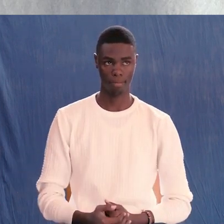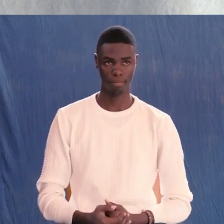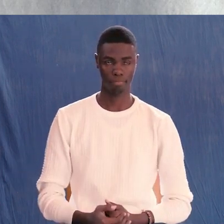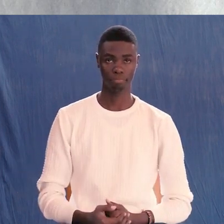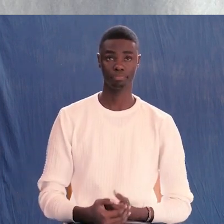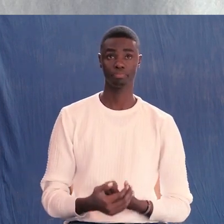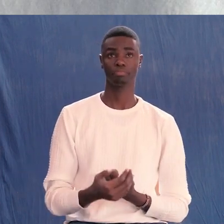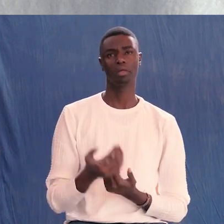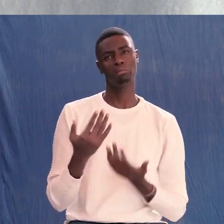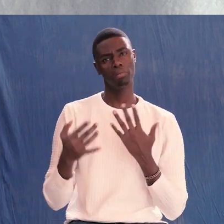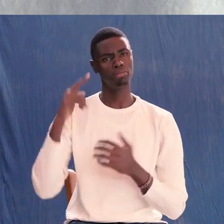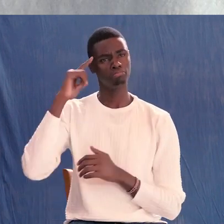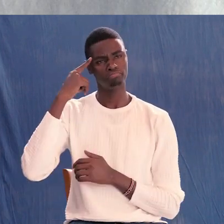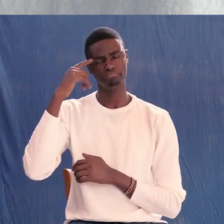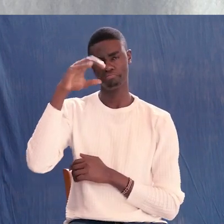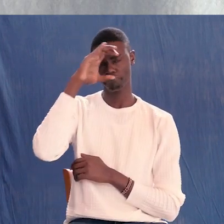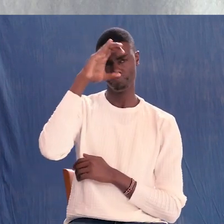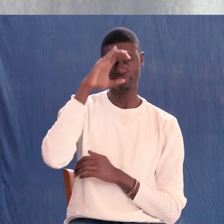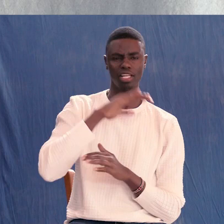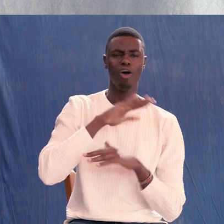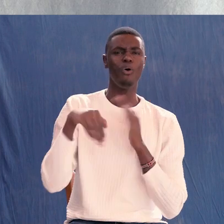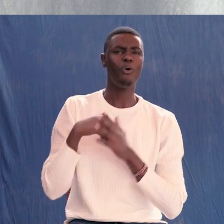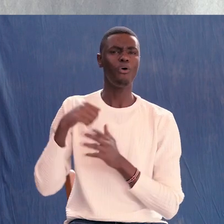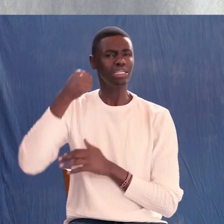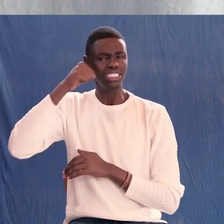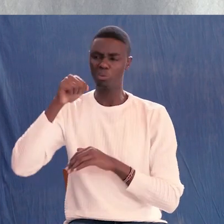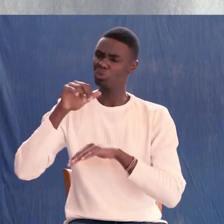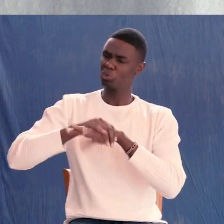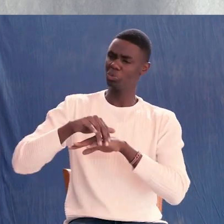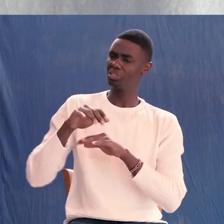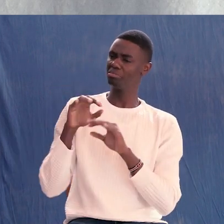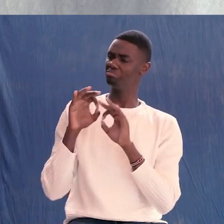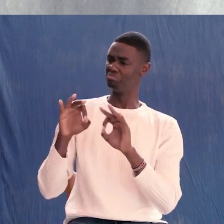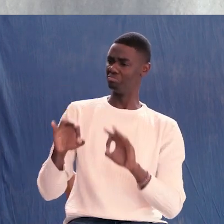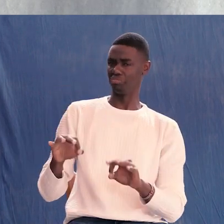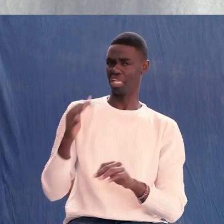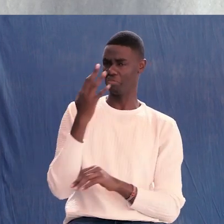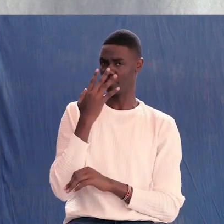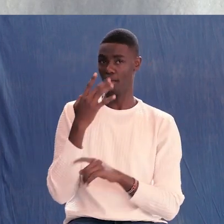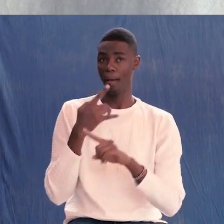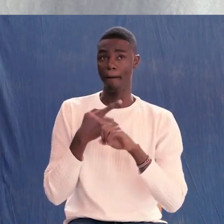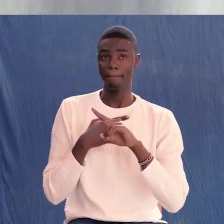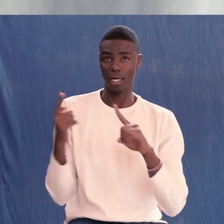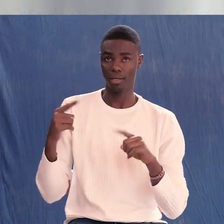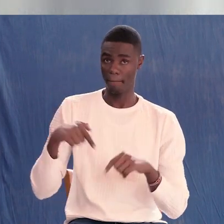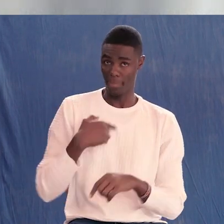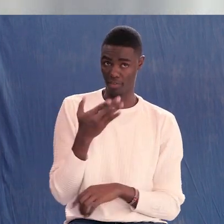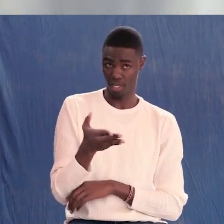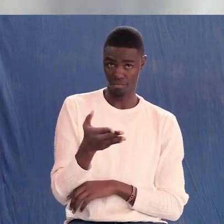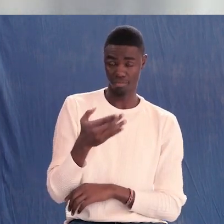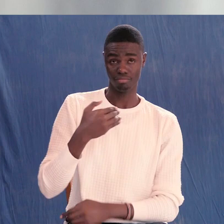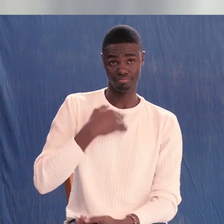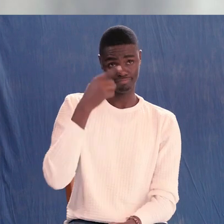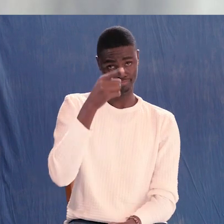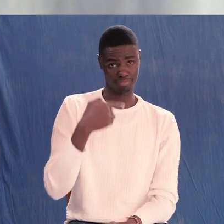Now you might be thinking, see for us, that all sounds rosy, doesn't it? But you and I, we know that